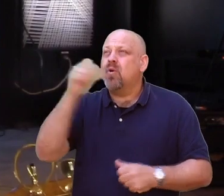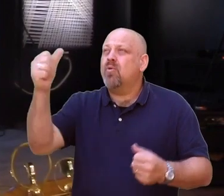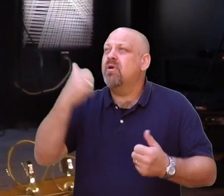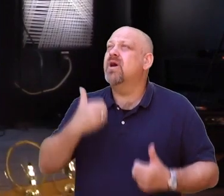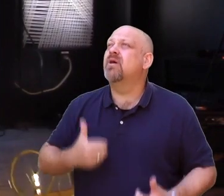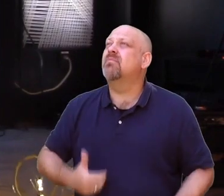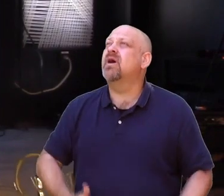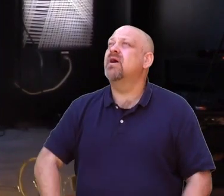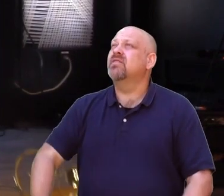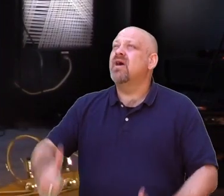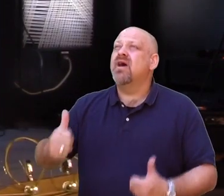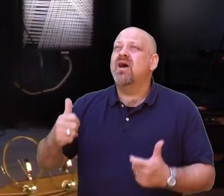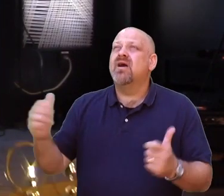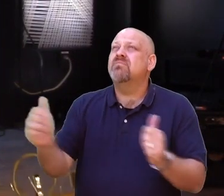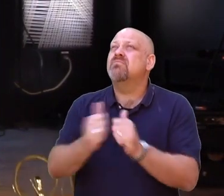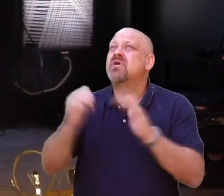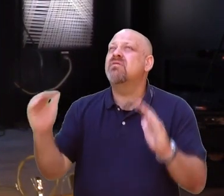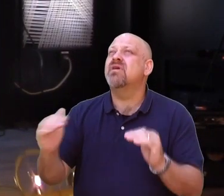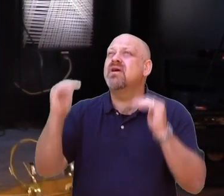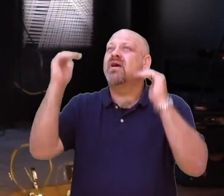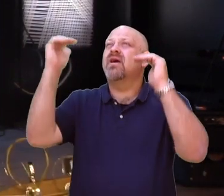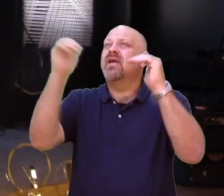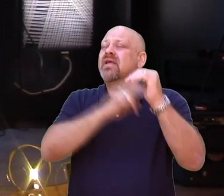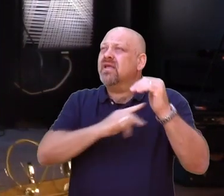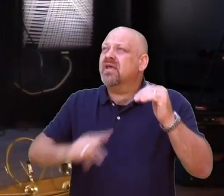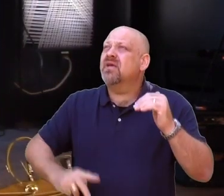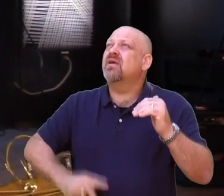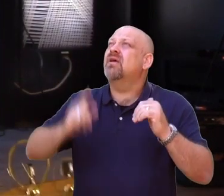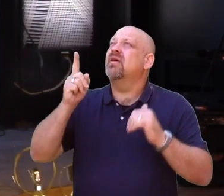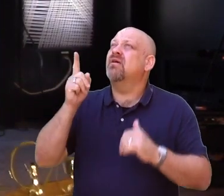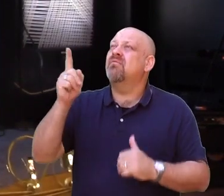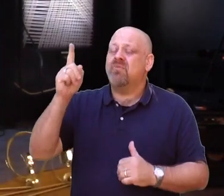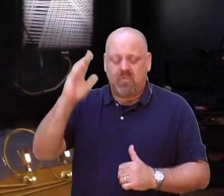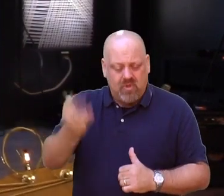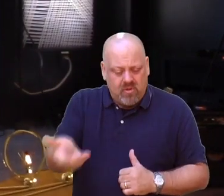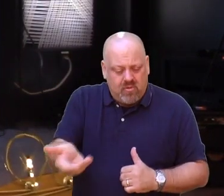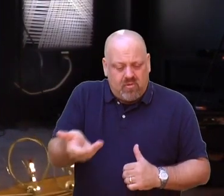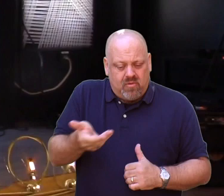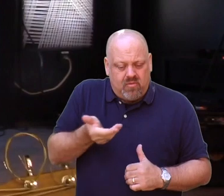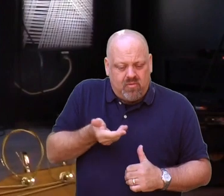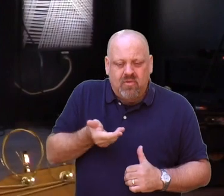Who am I that the highest King would